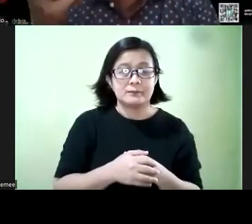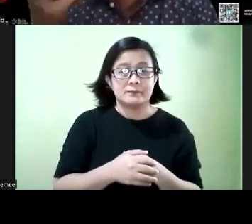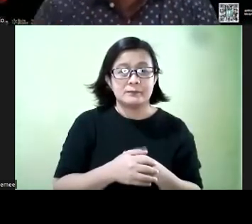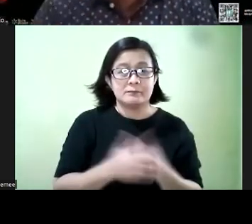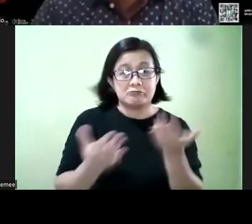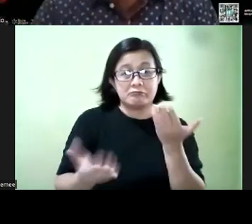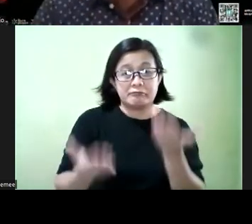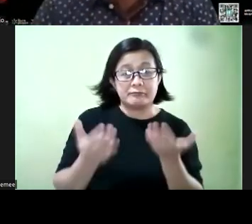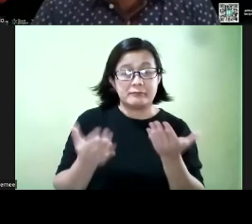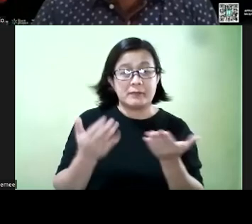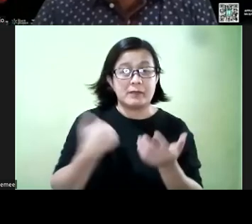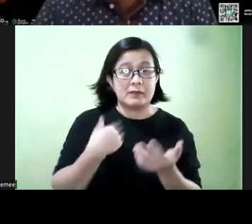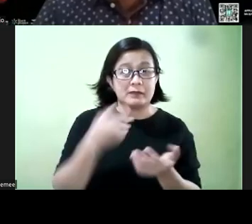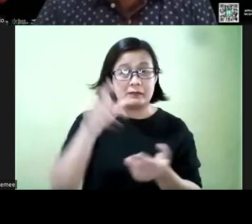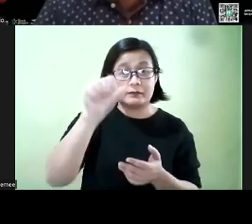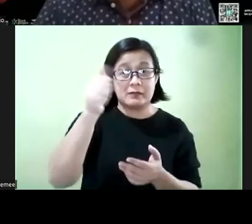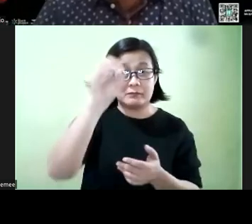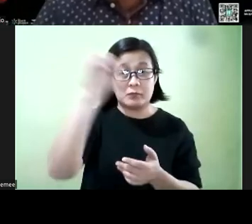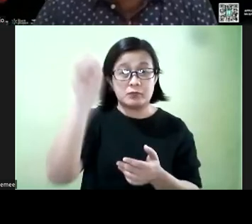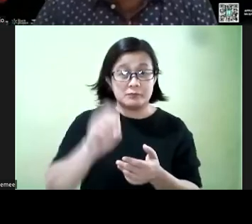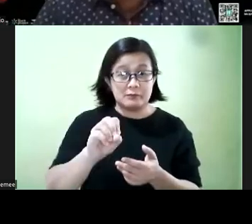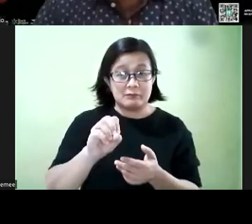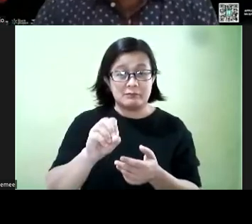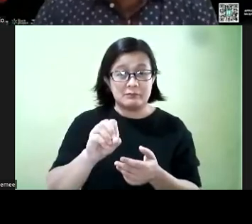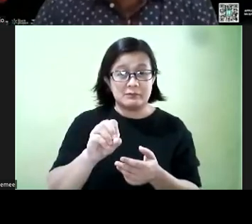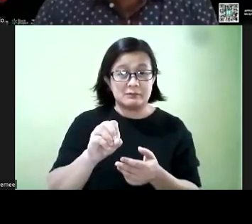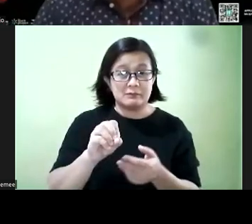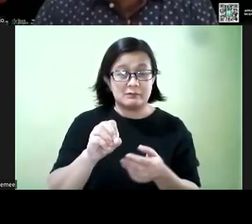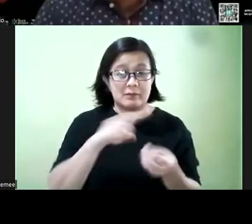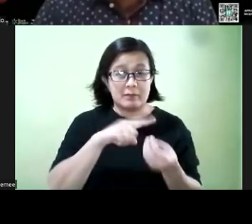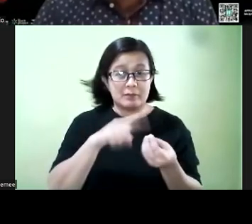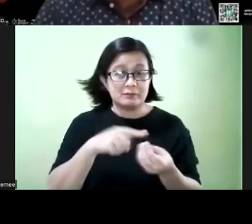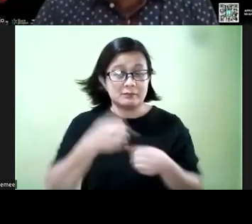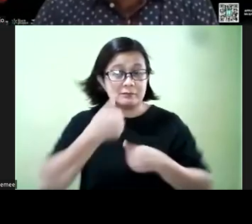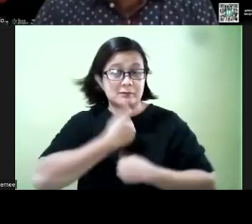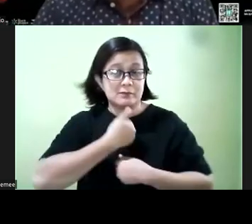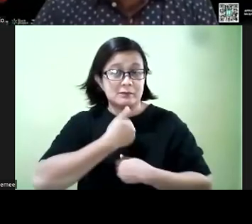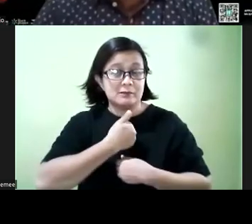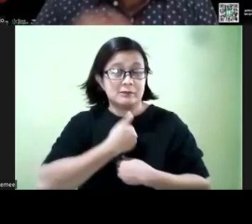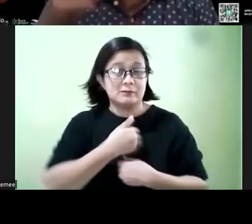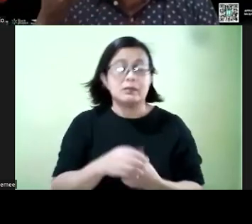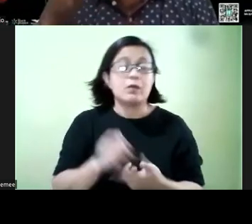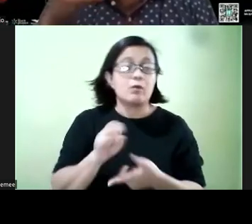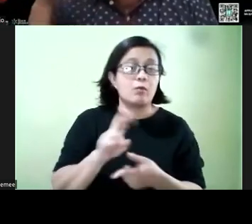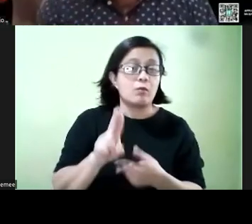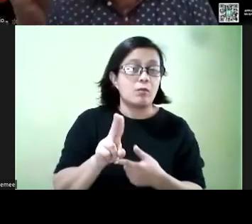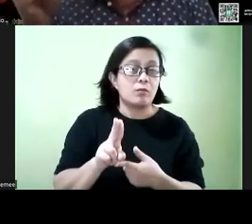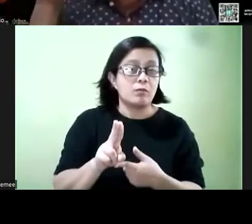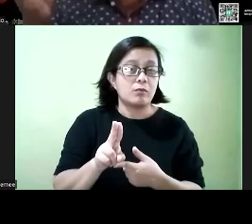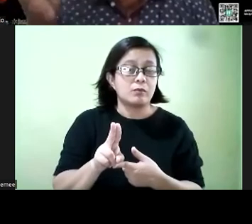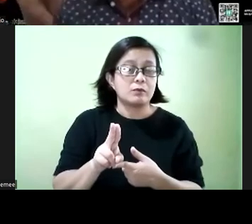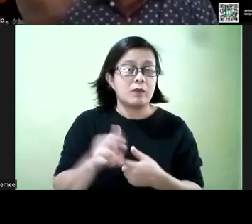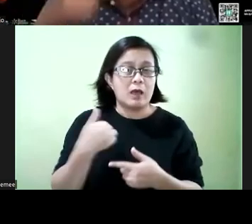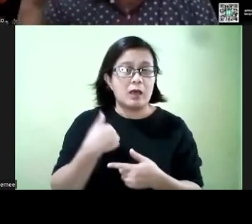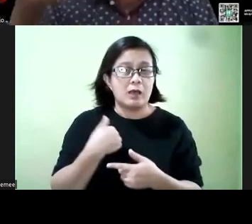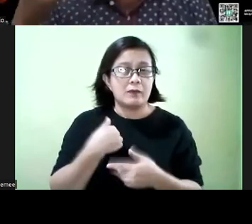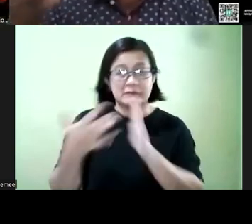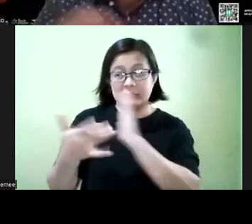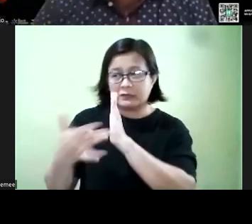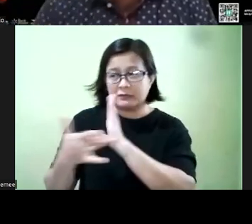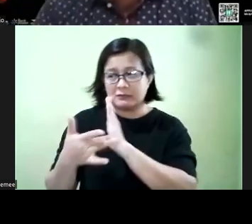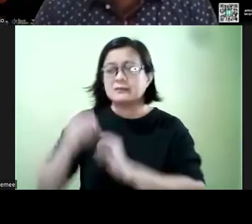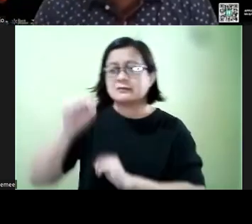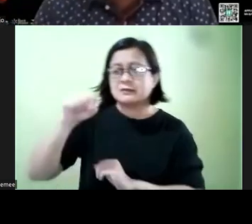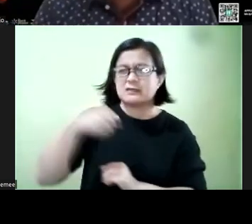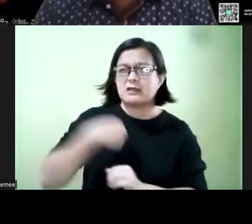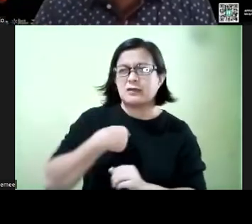you're the 10%, you say, yeah, I'm the 10%. Right? Or if I'm telling the story, oh, technology, yeah, I